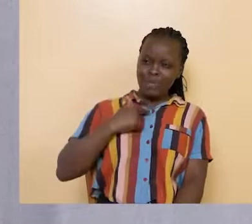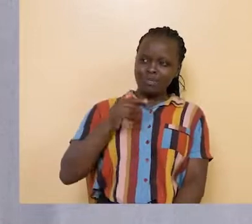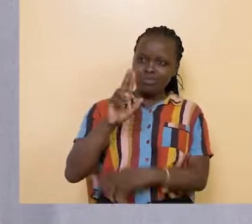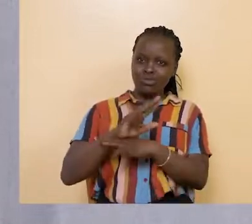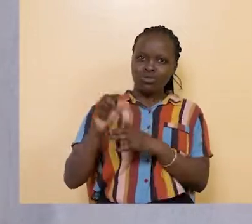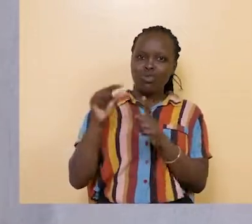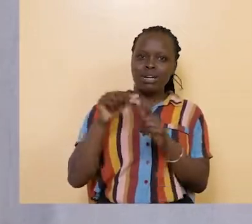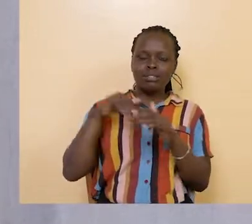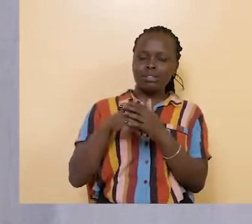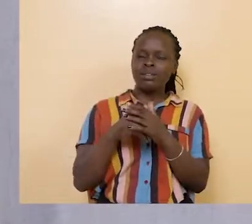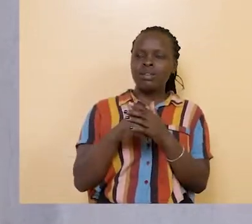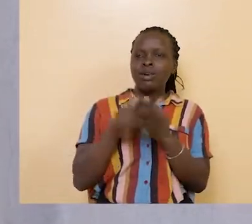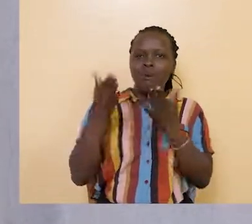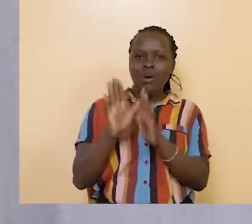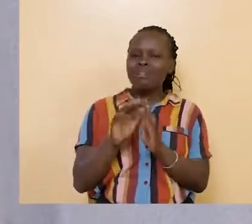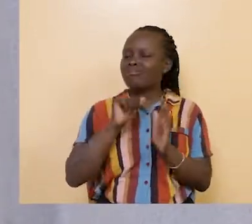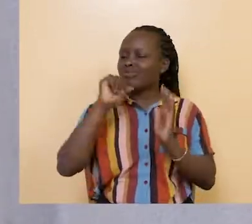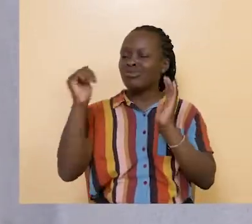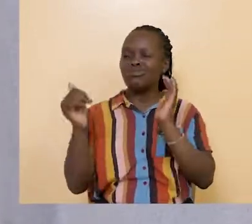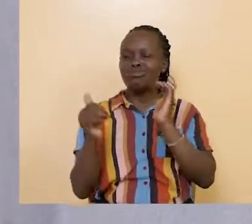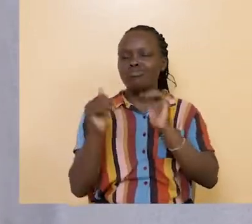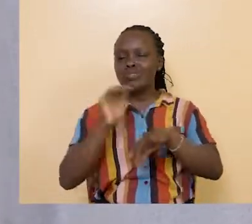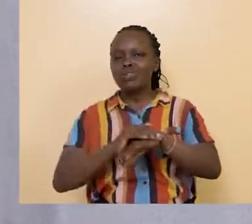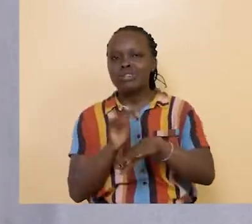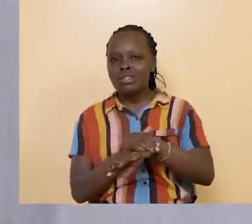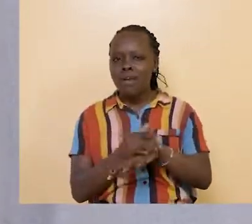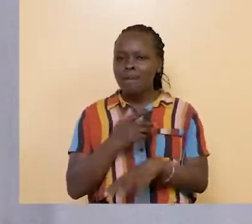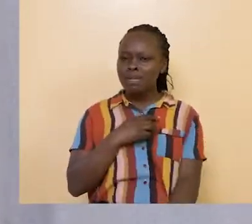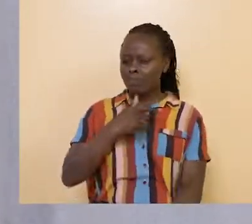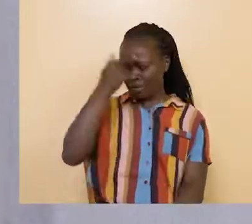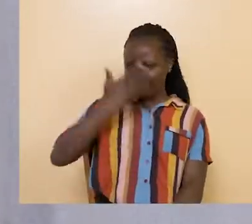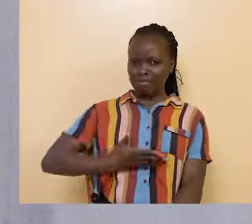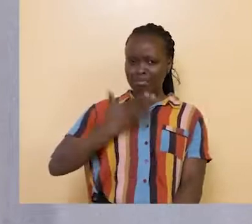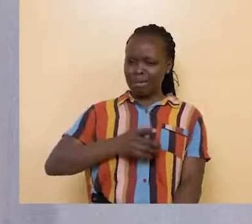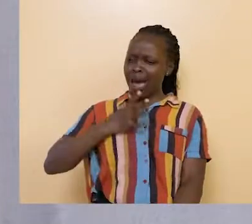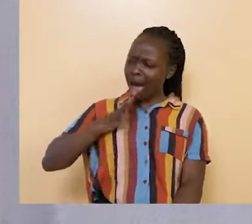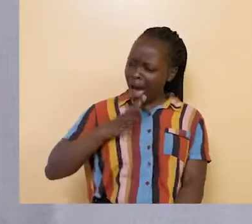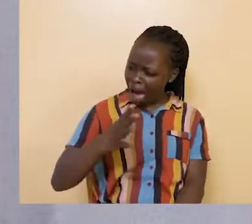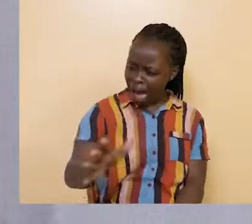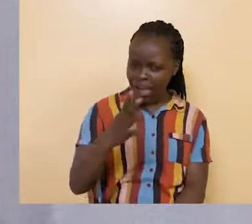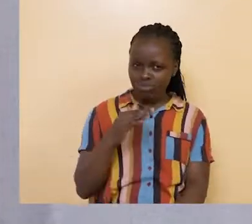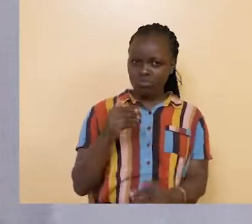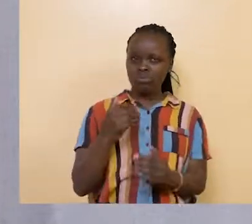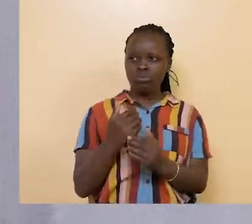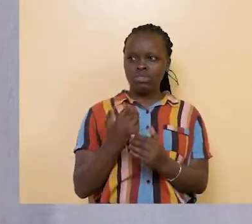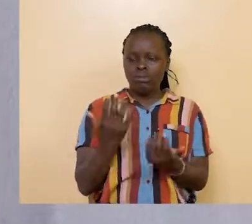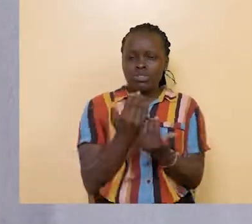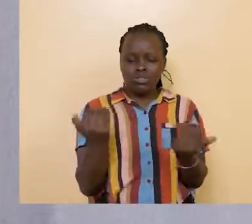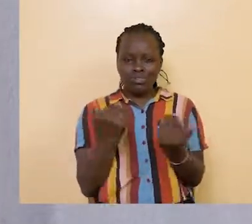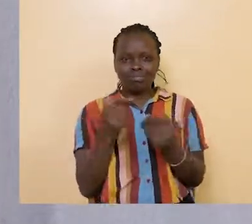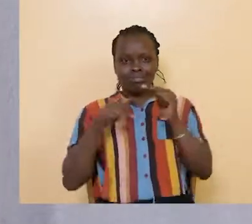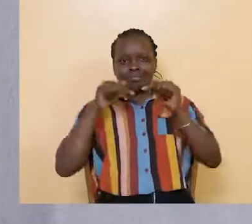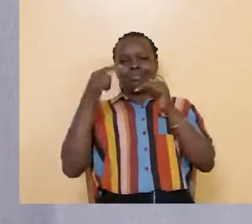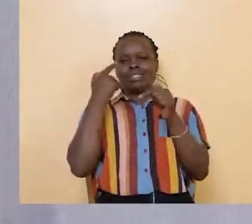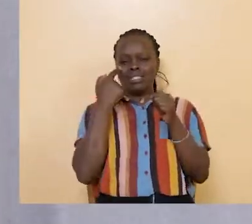my words in a way that was not building up, right? In moments of anger and frustration, shouted at the children and said words